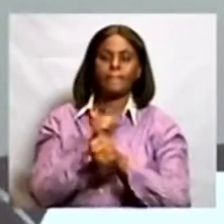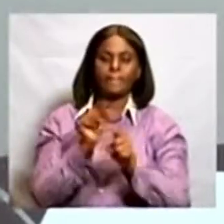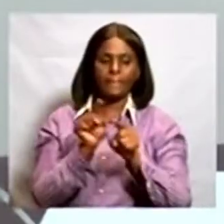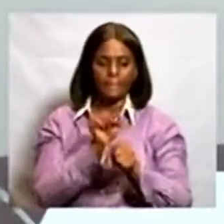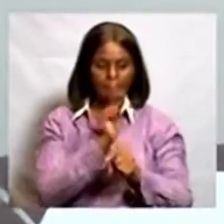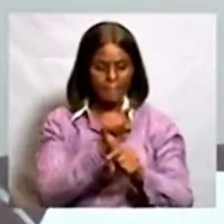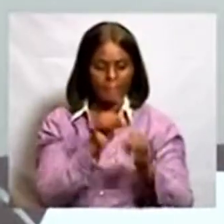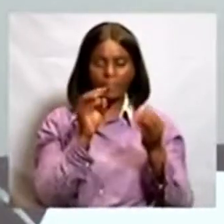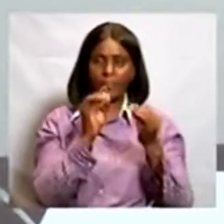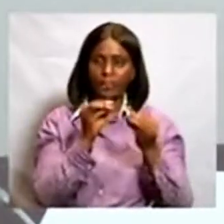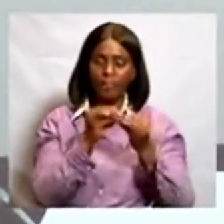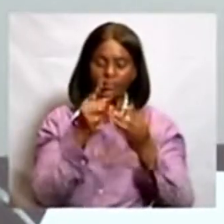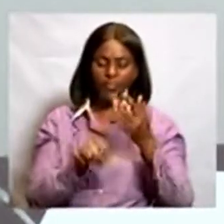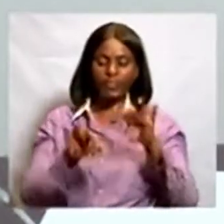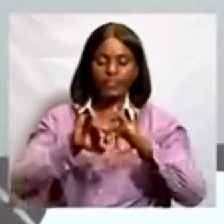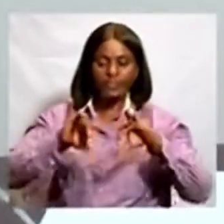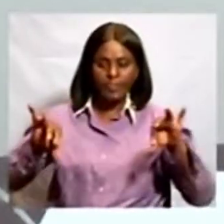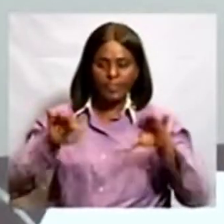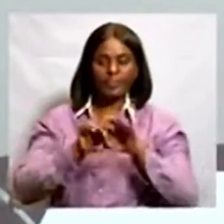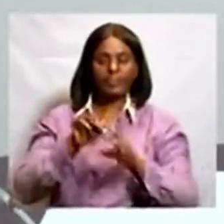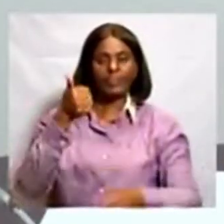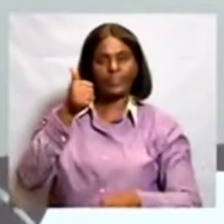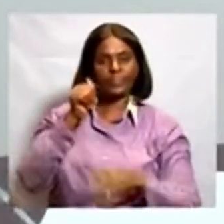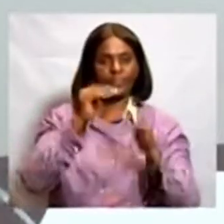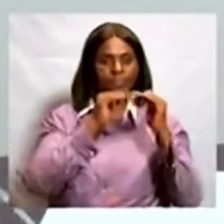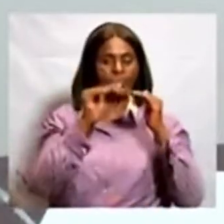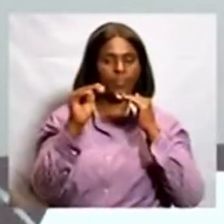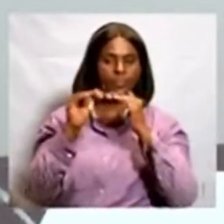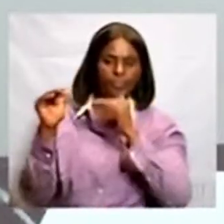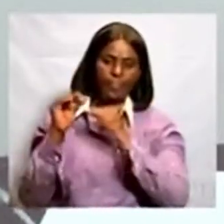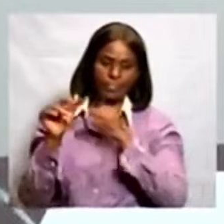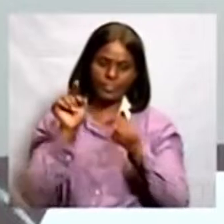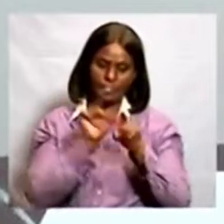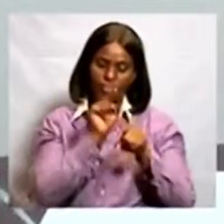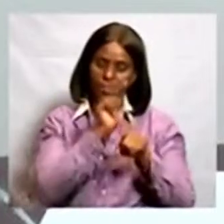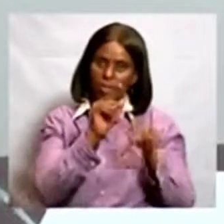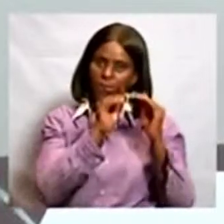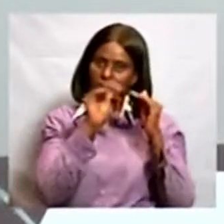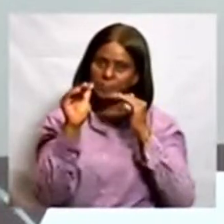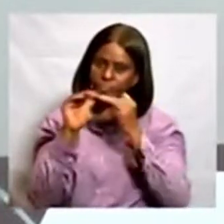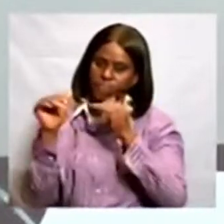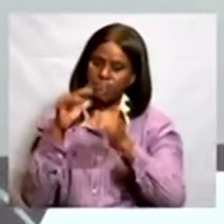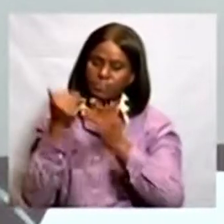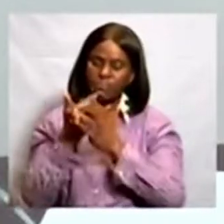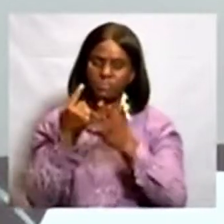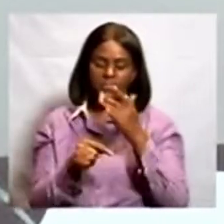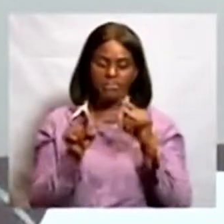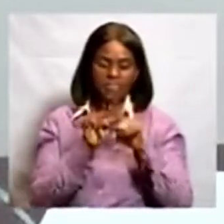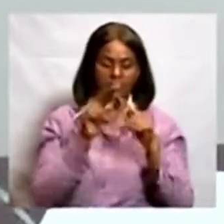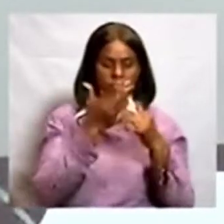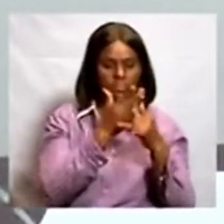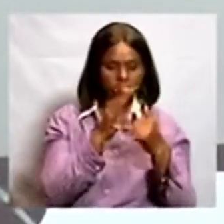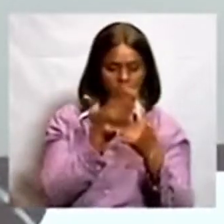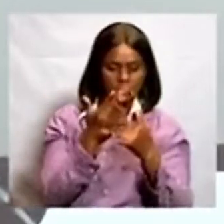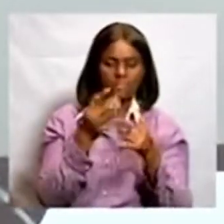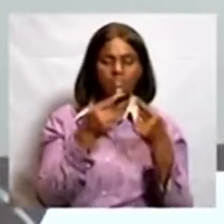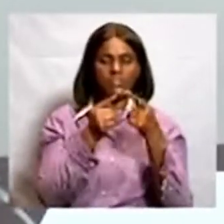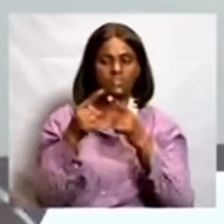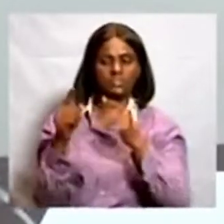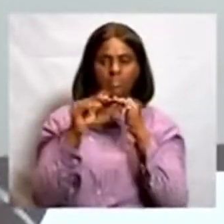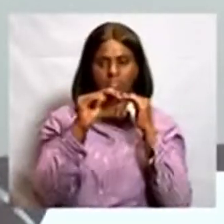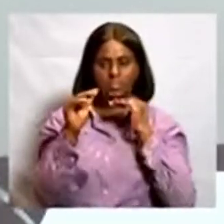also further divided into 10 levels. And these levels are divided by the distinct